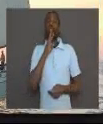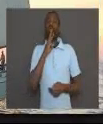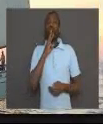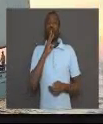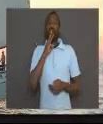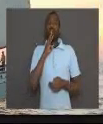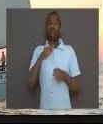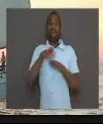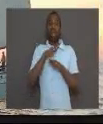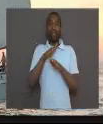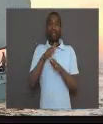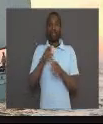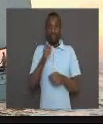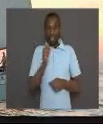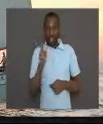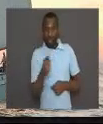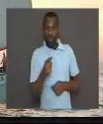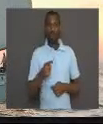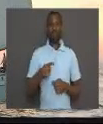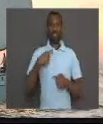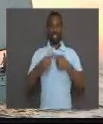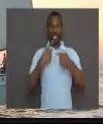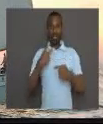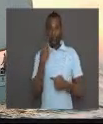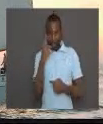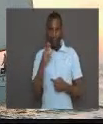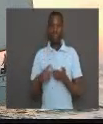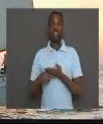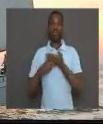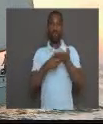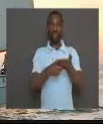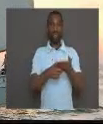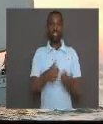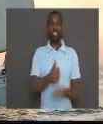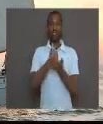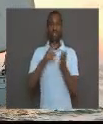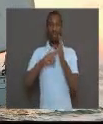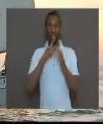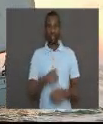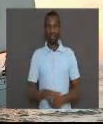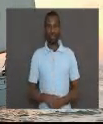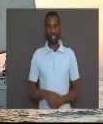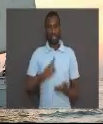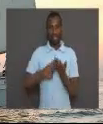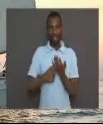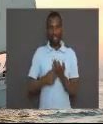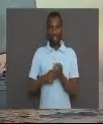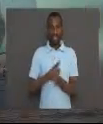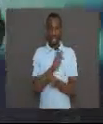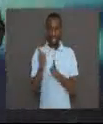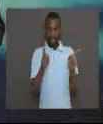Sails can manage the flow of air to affect their direction and speed.